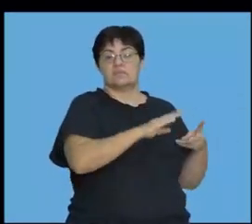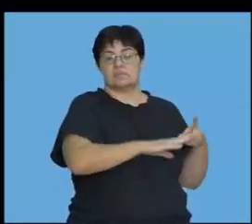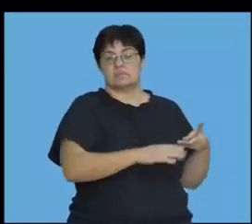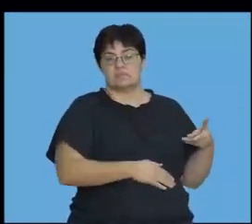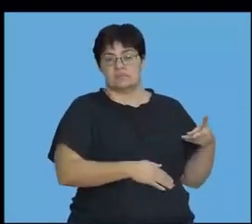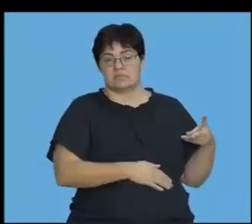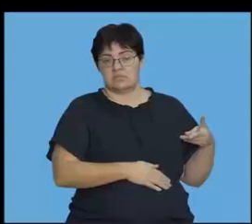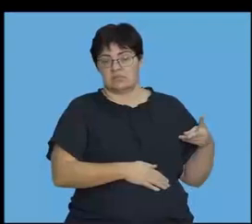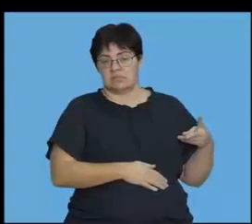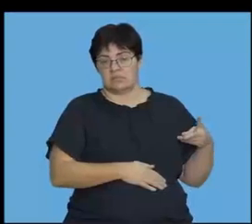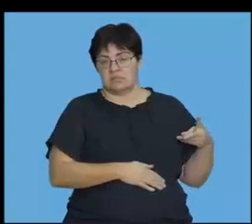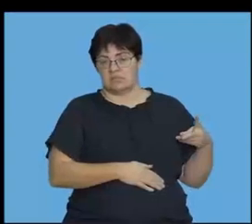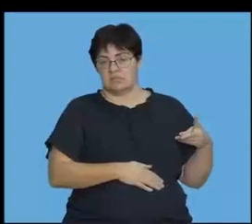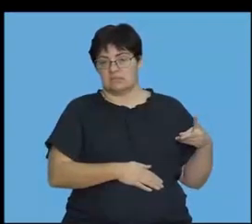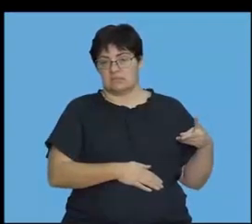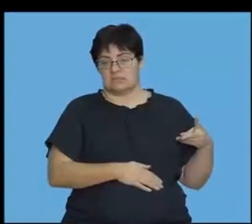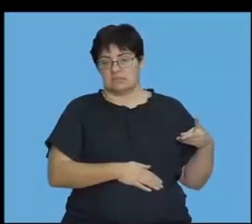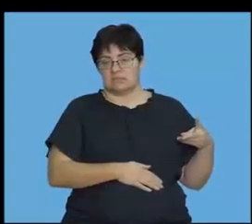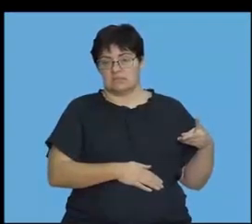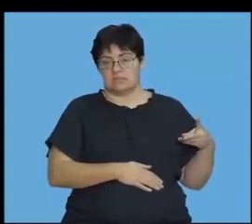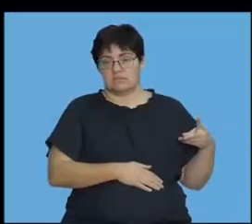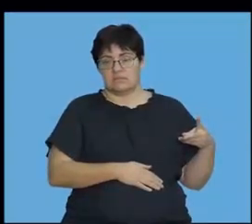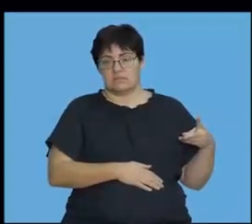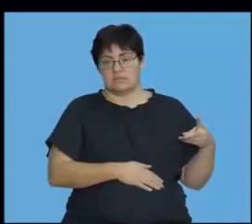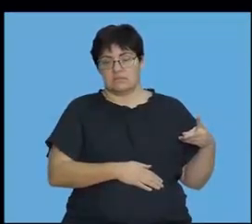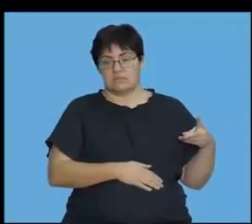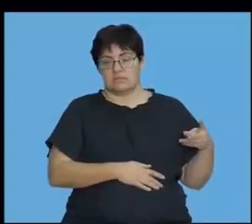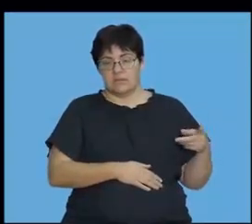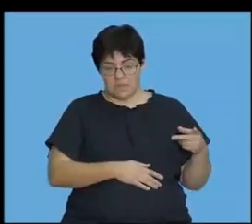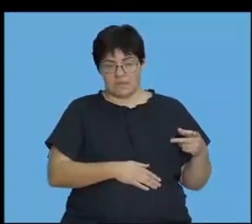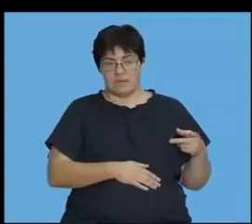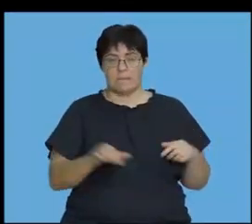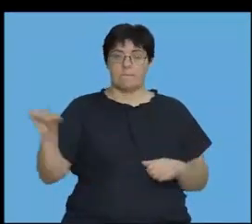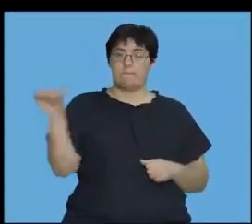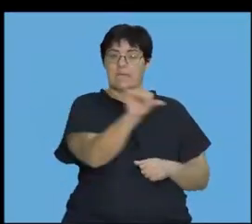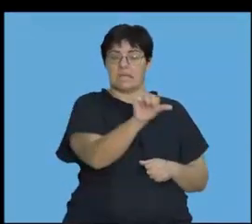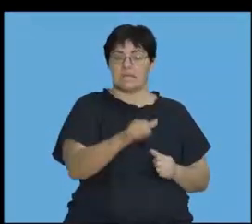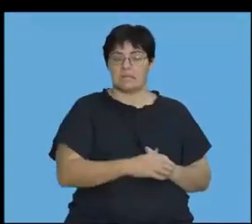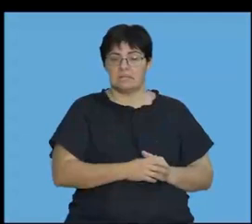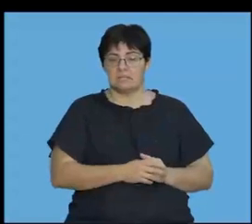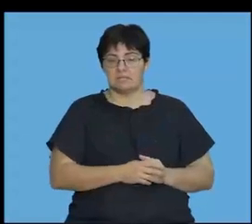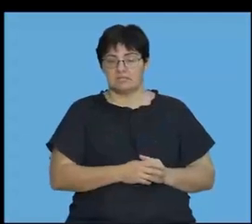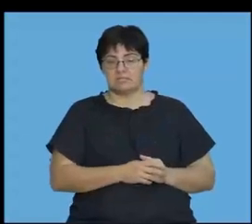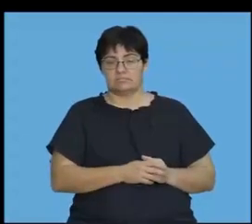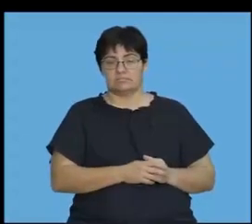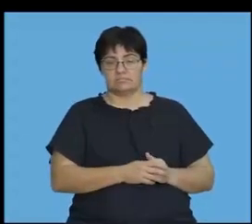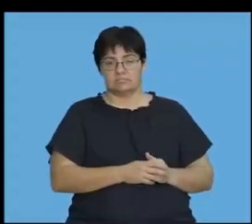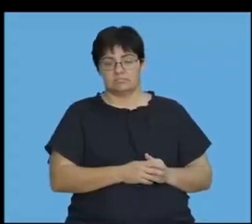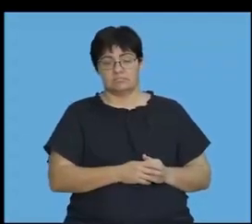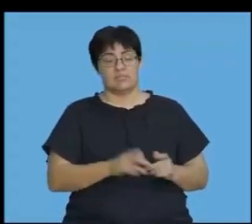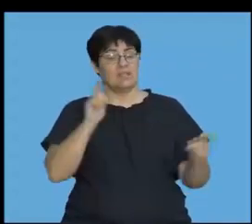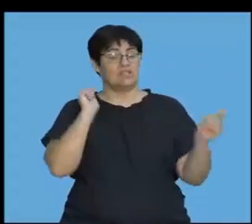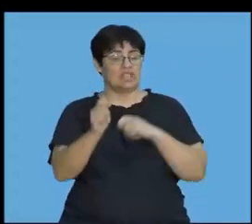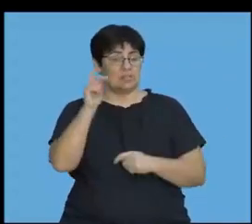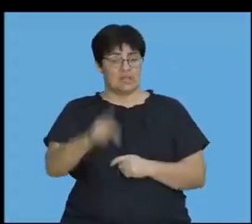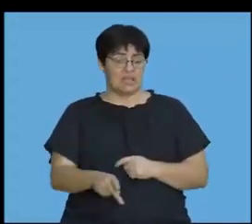start, end of the first one to the end of the last one. It goes backwards. And in